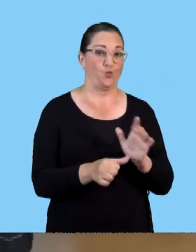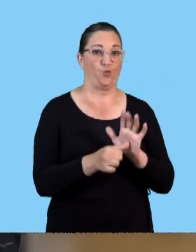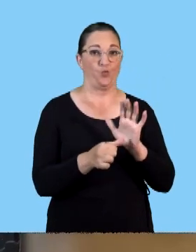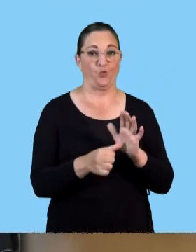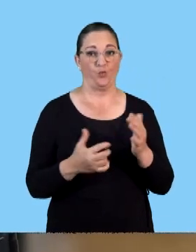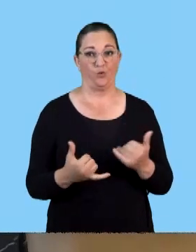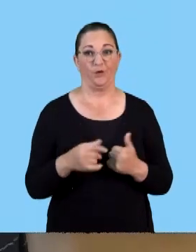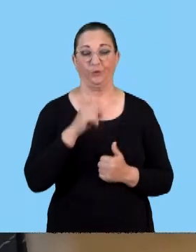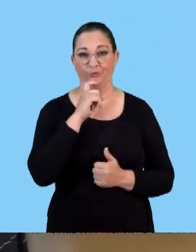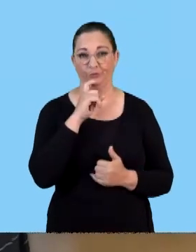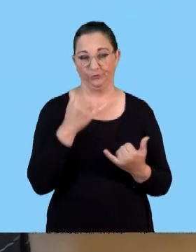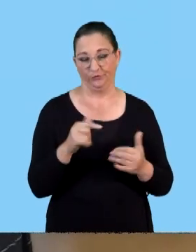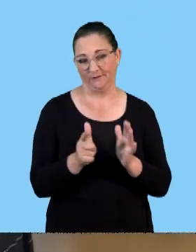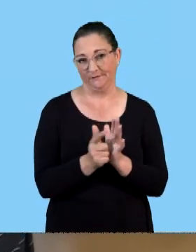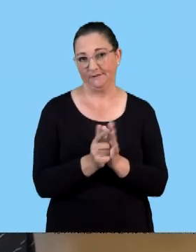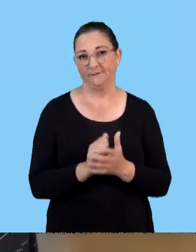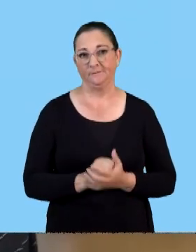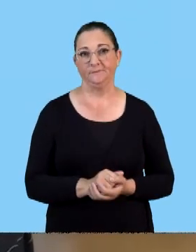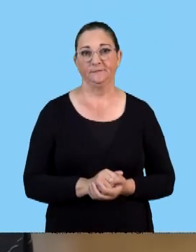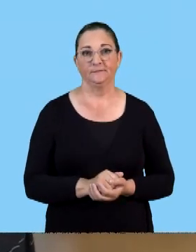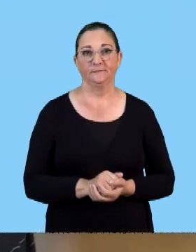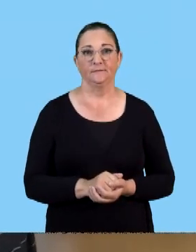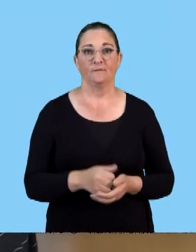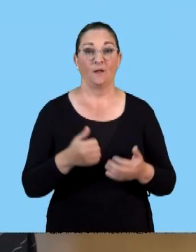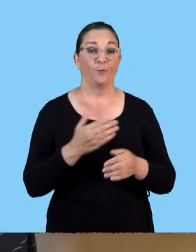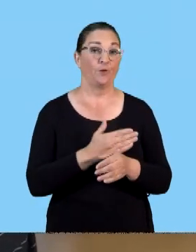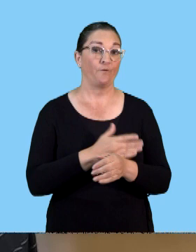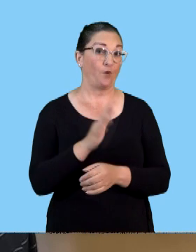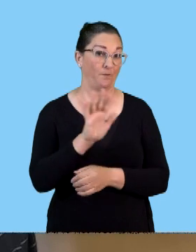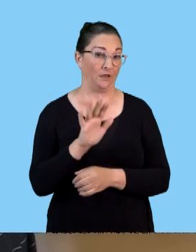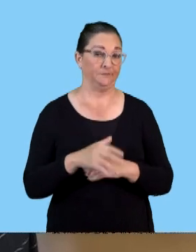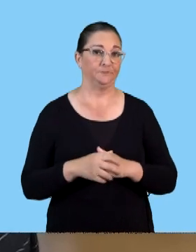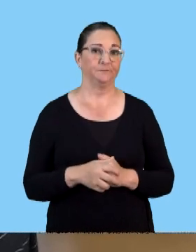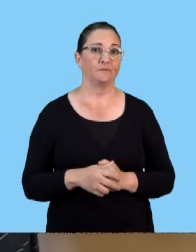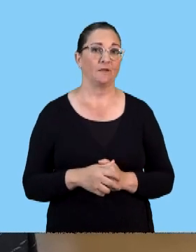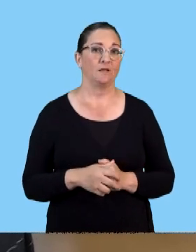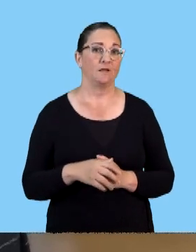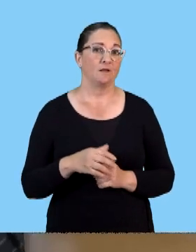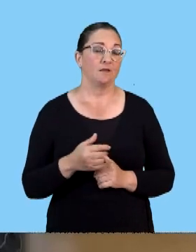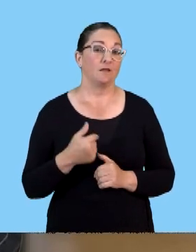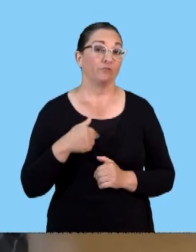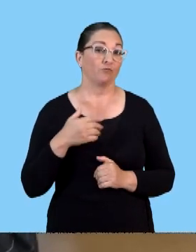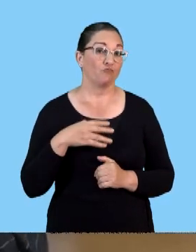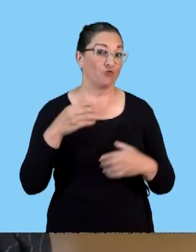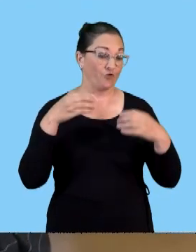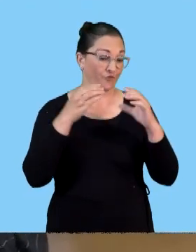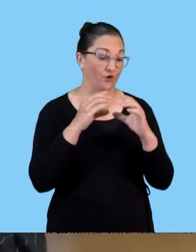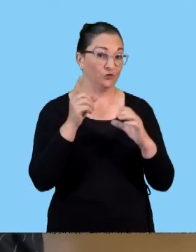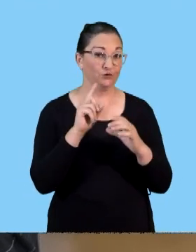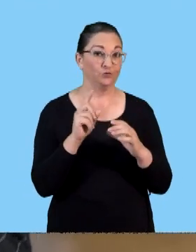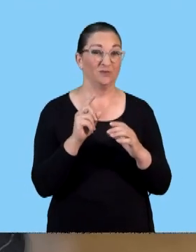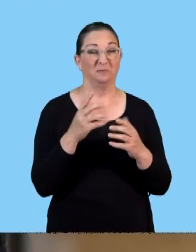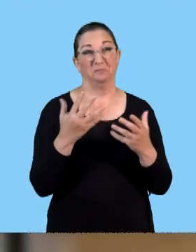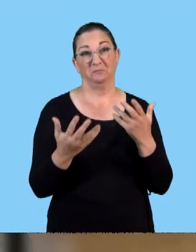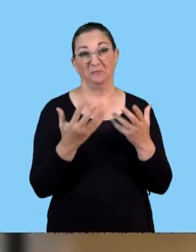words, terminology that we've used in today's lesson. Okay, now guys, before I say goodbye, let me focus on